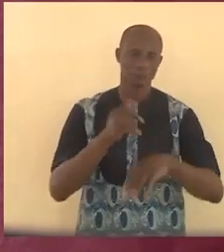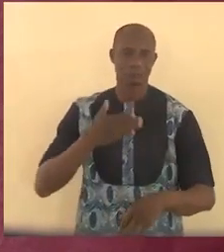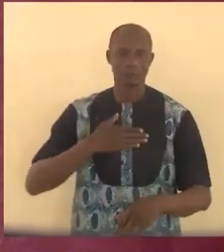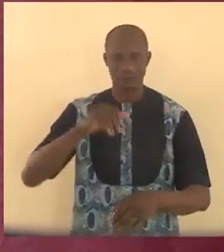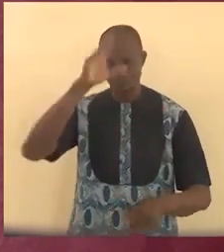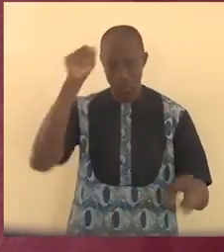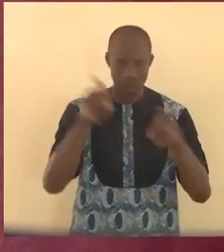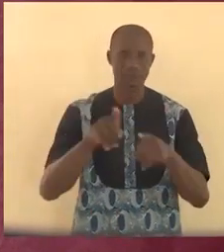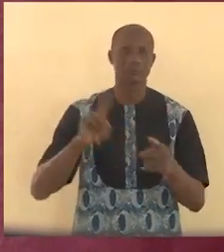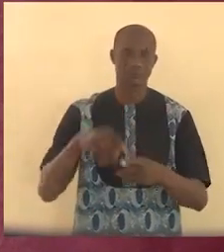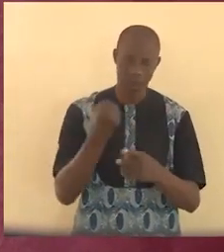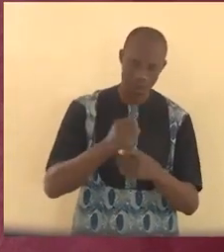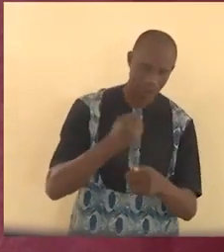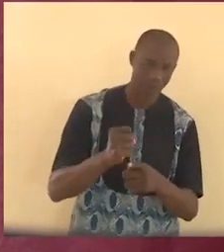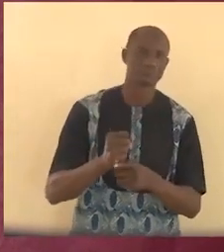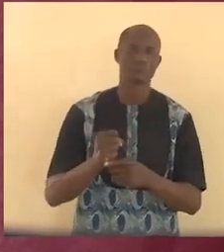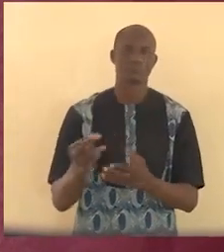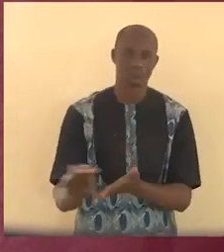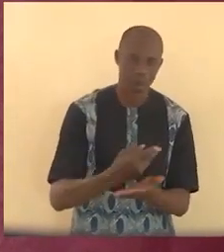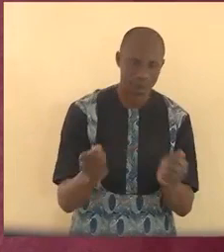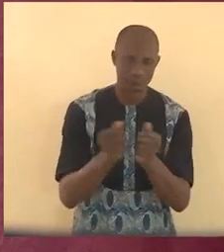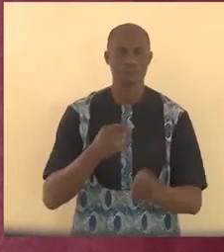brother divide the inheritance with me."